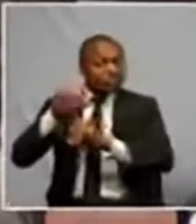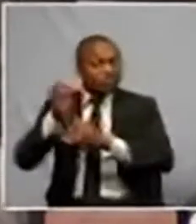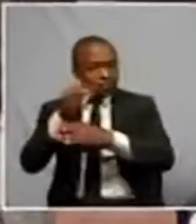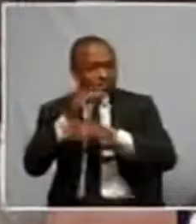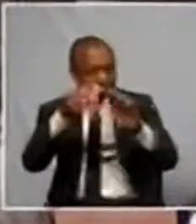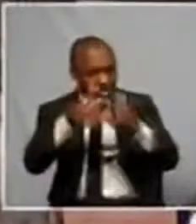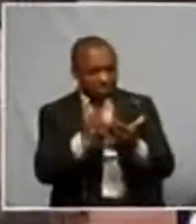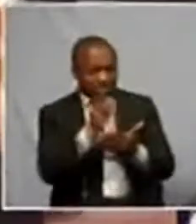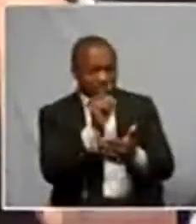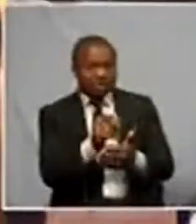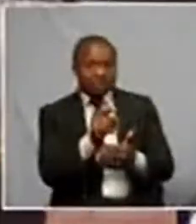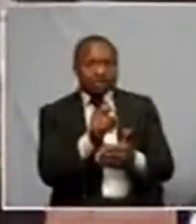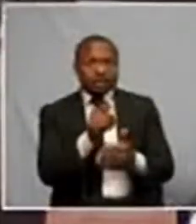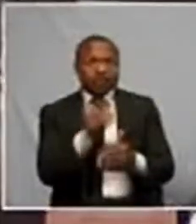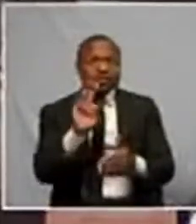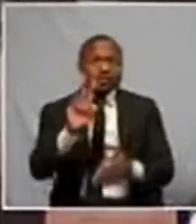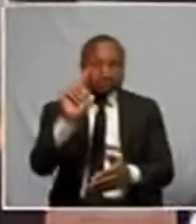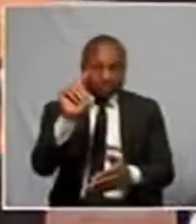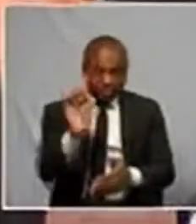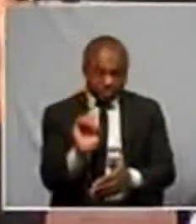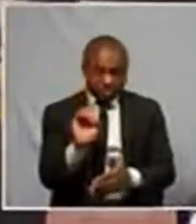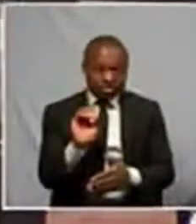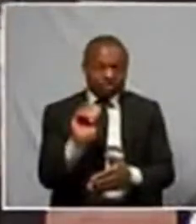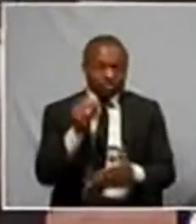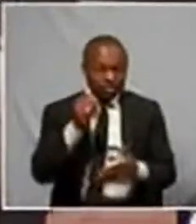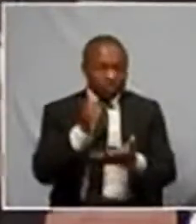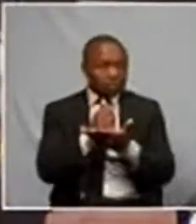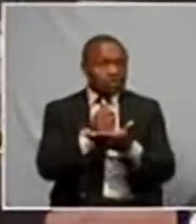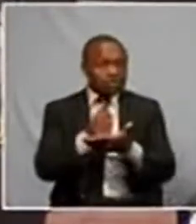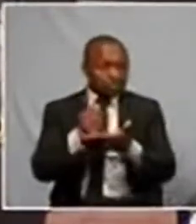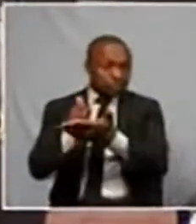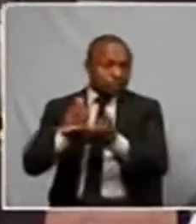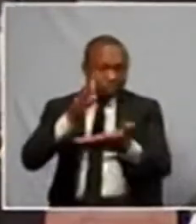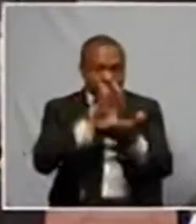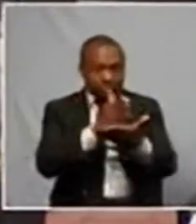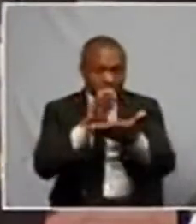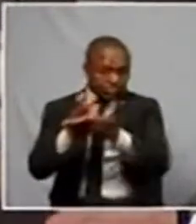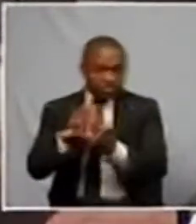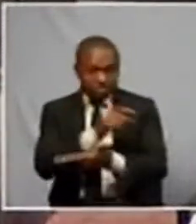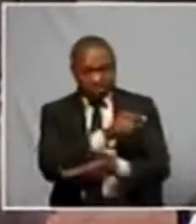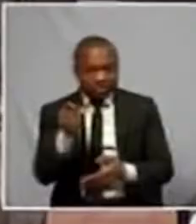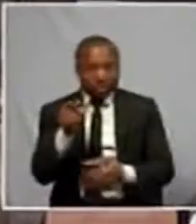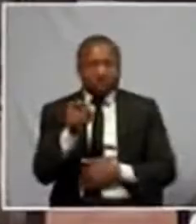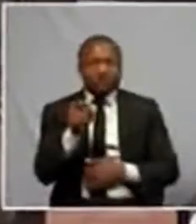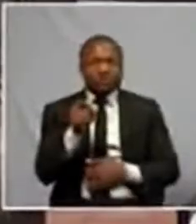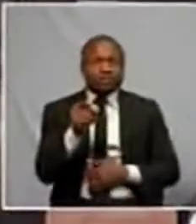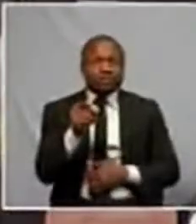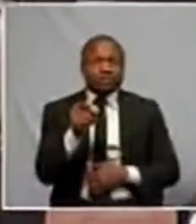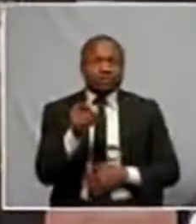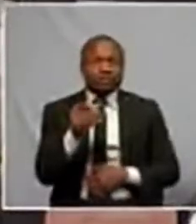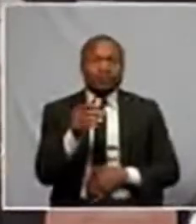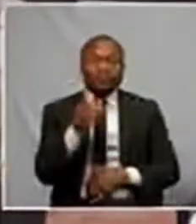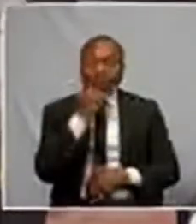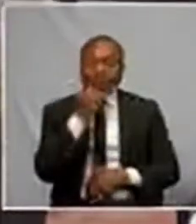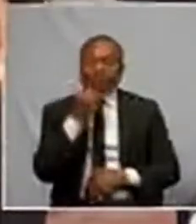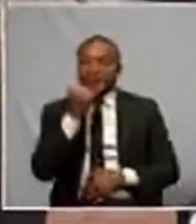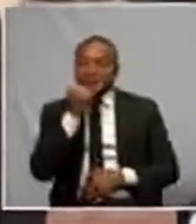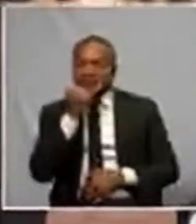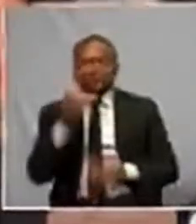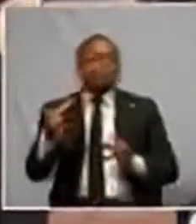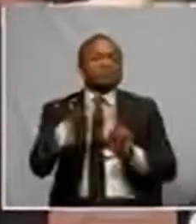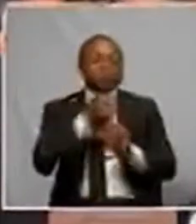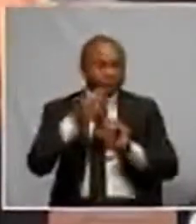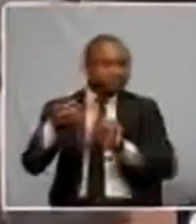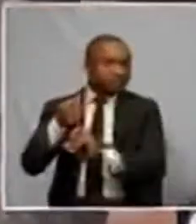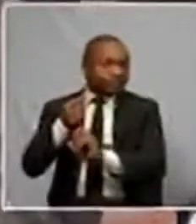Trade Organization come in to curb these illegal fishing or overfishing in